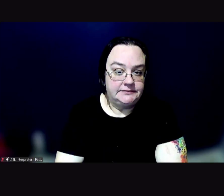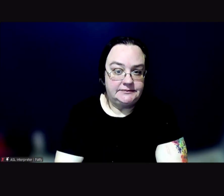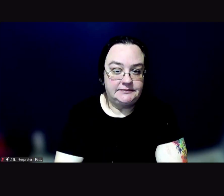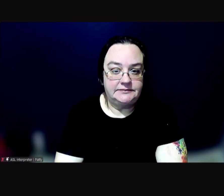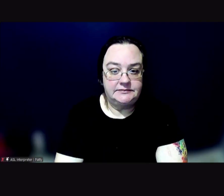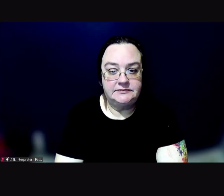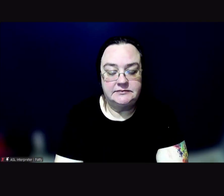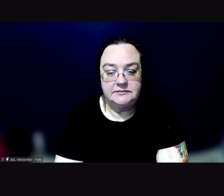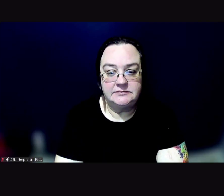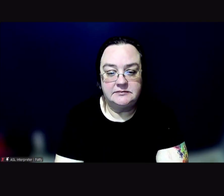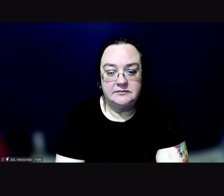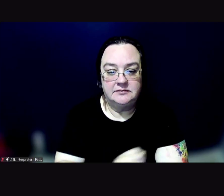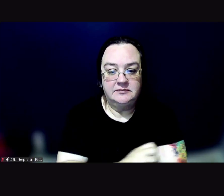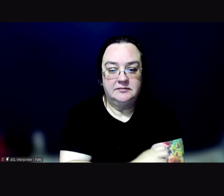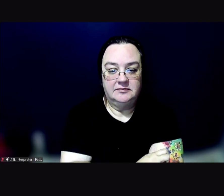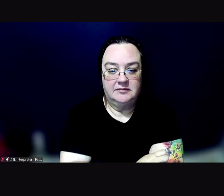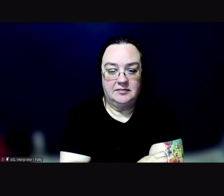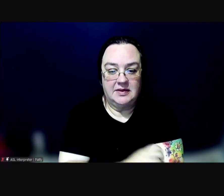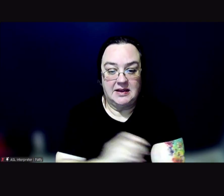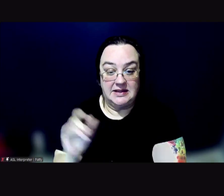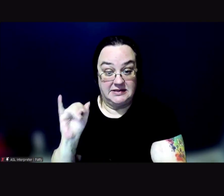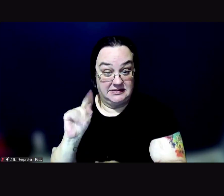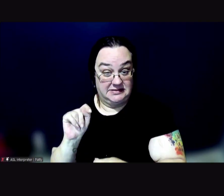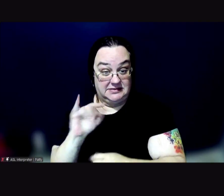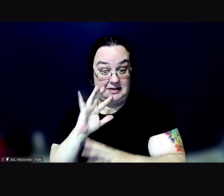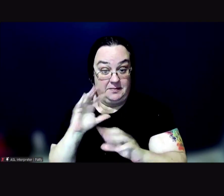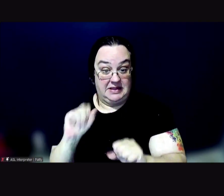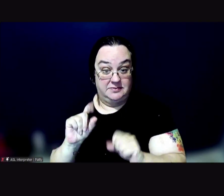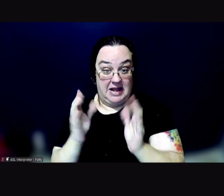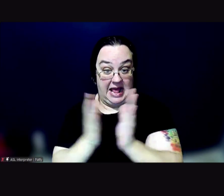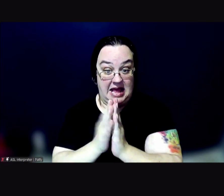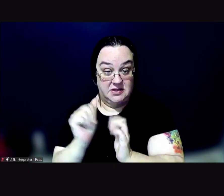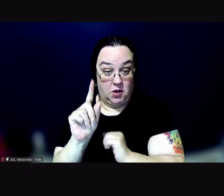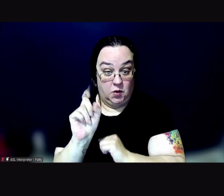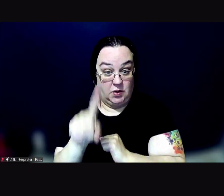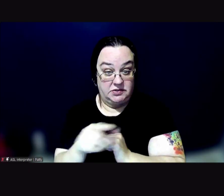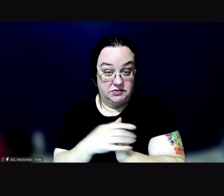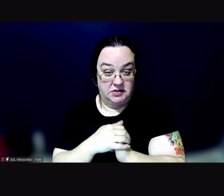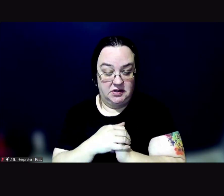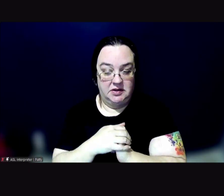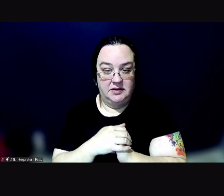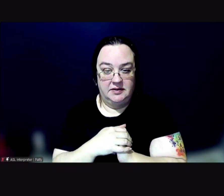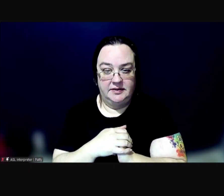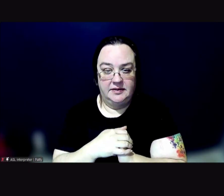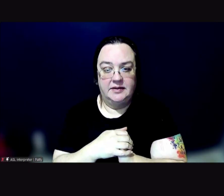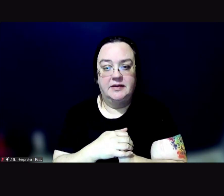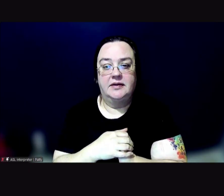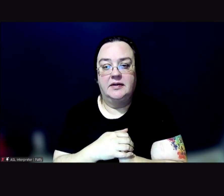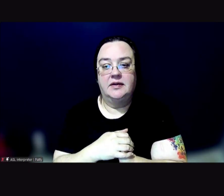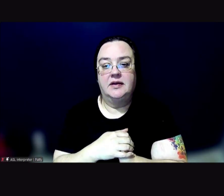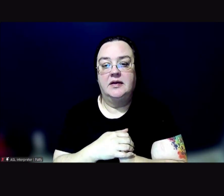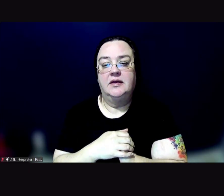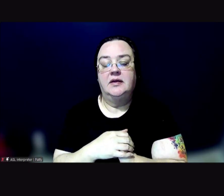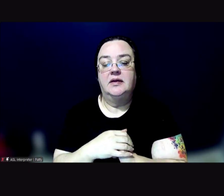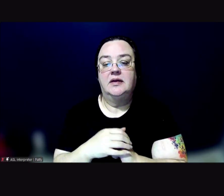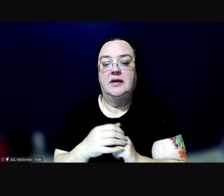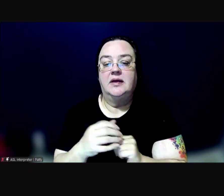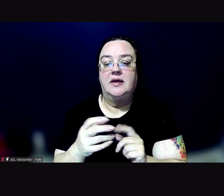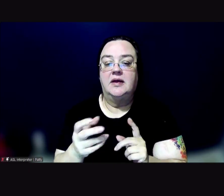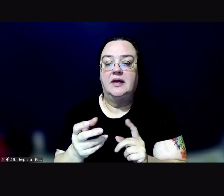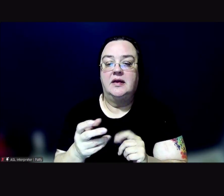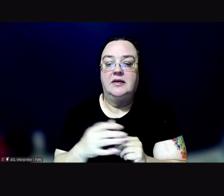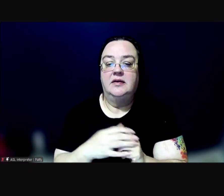Is it possible to ask a question? If you come up to me. Two questions.